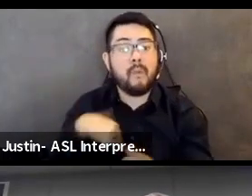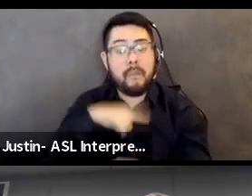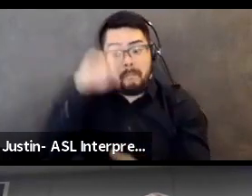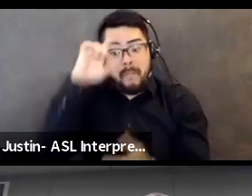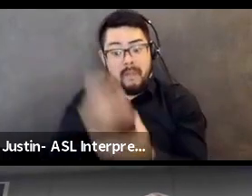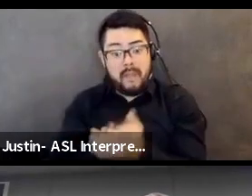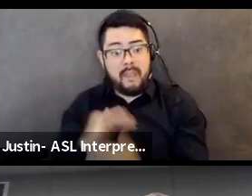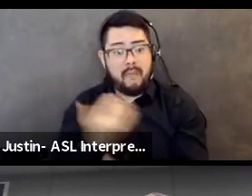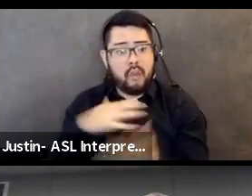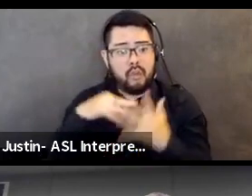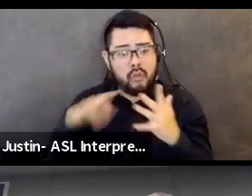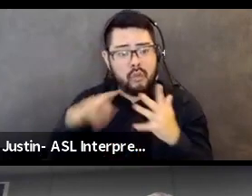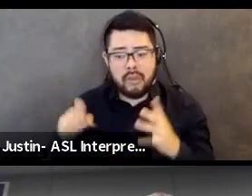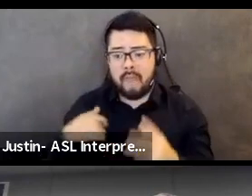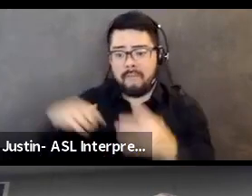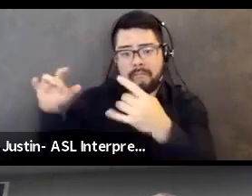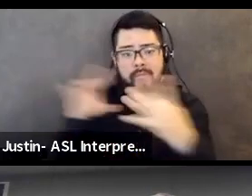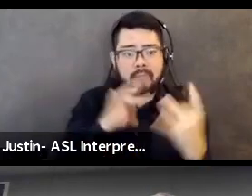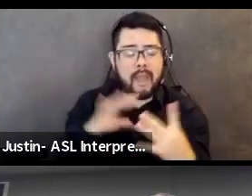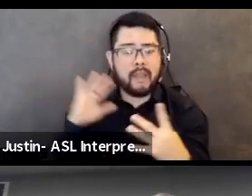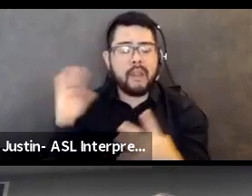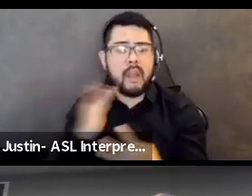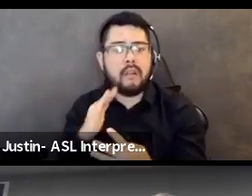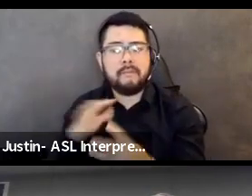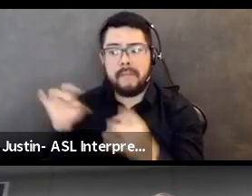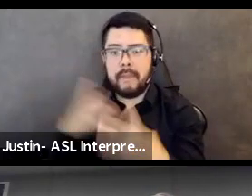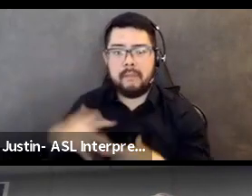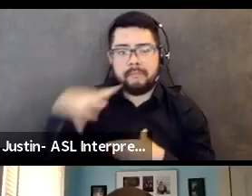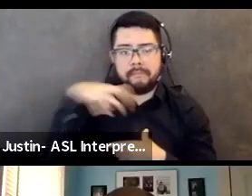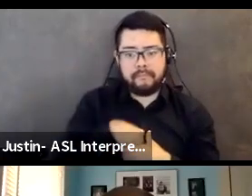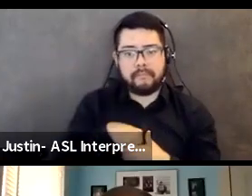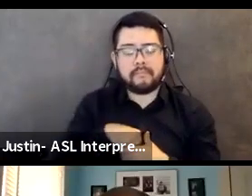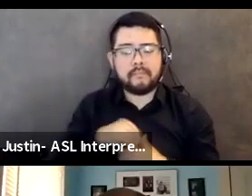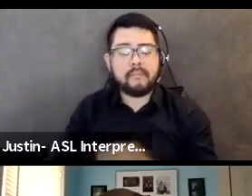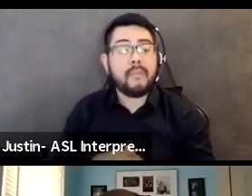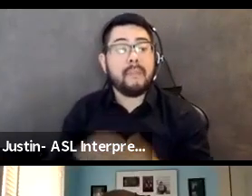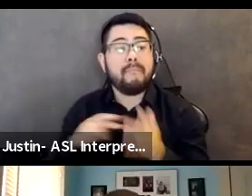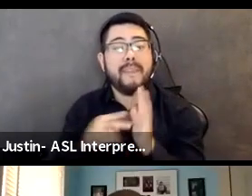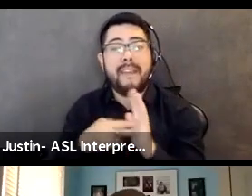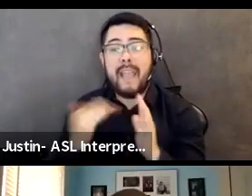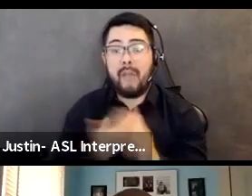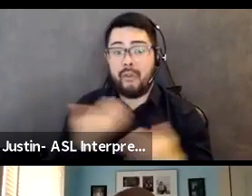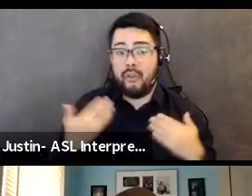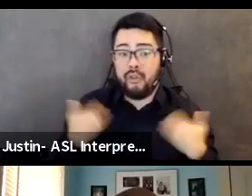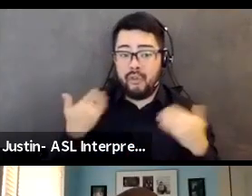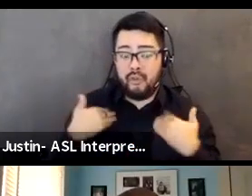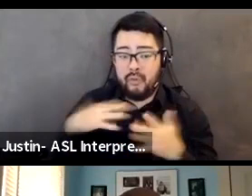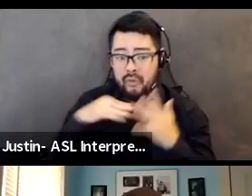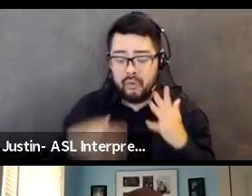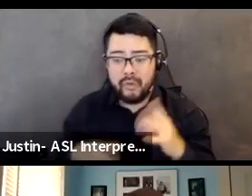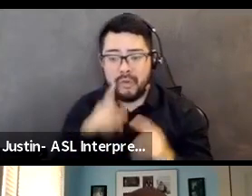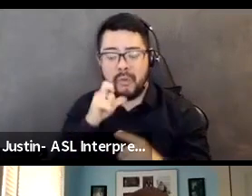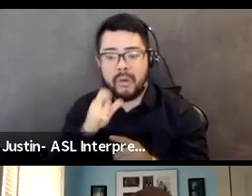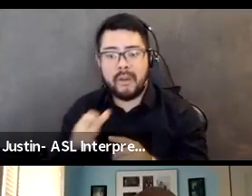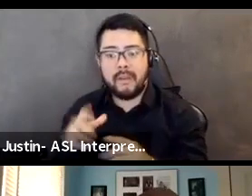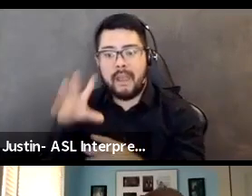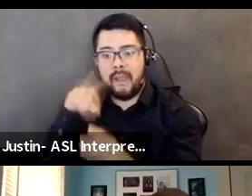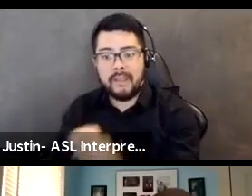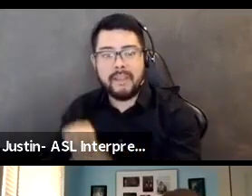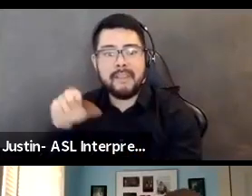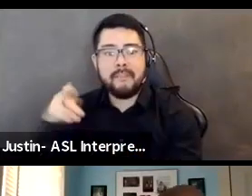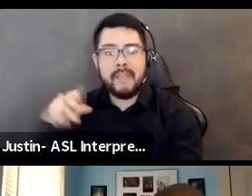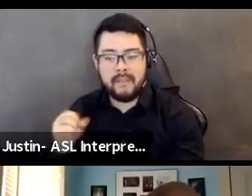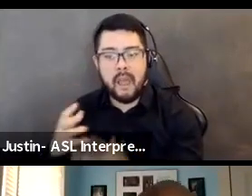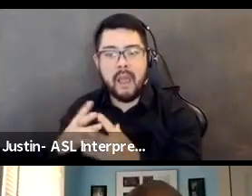make decisions about our lives this is to the powerful youth and allies rallied outside of the cps office right now we're